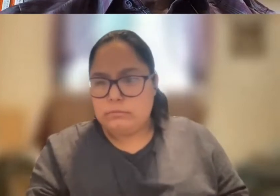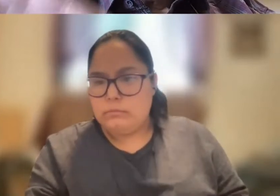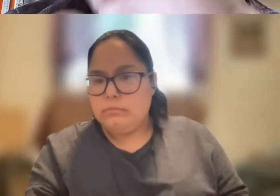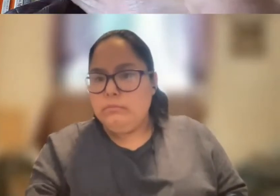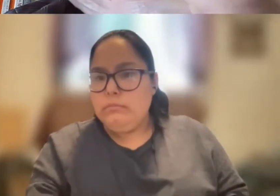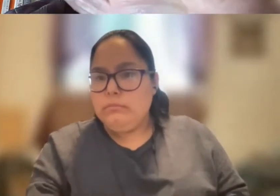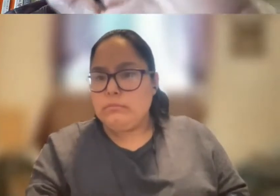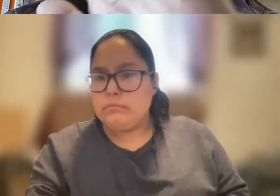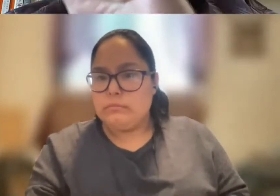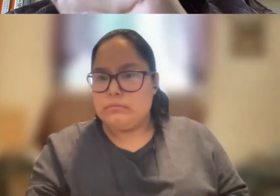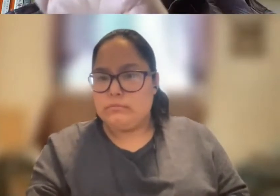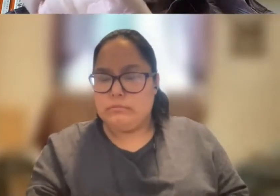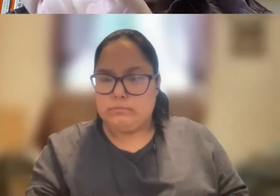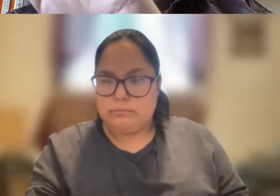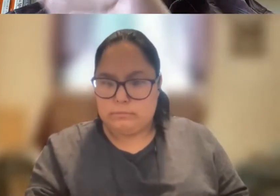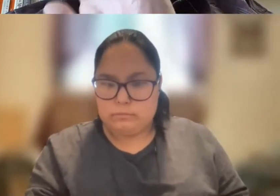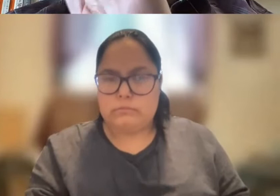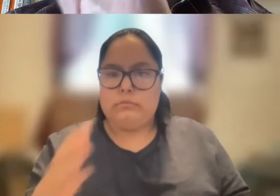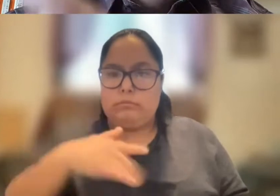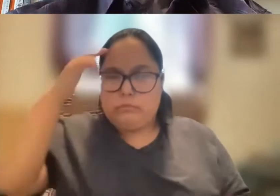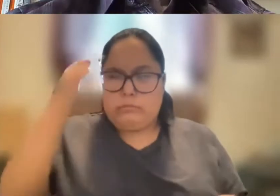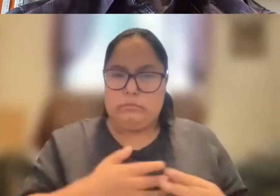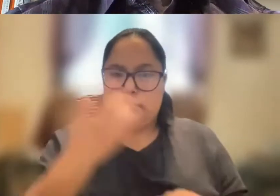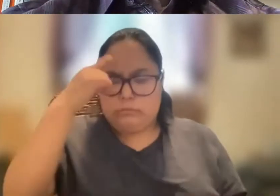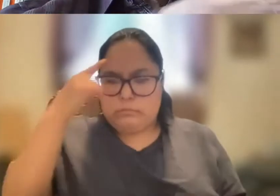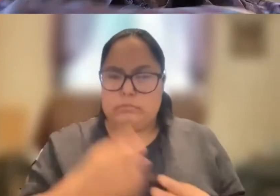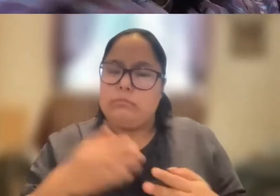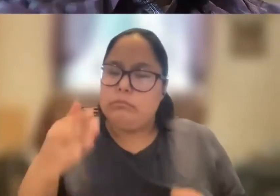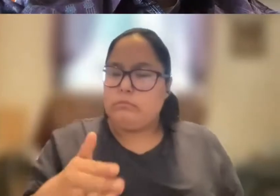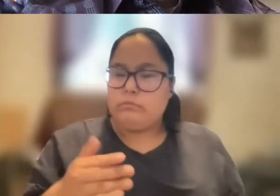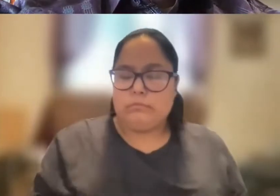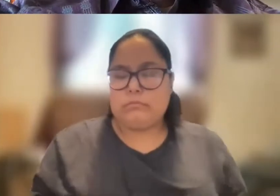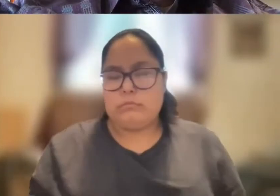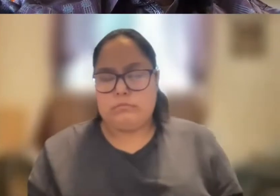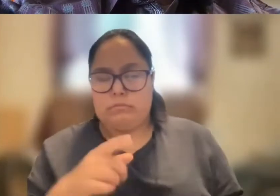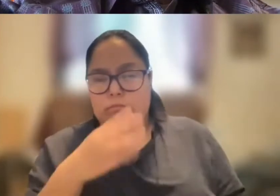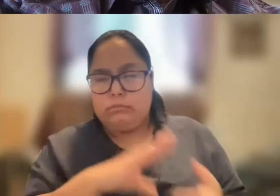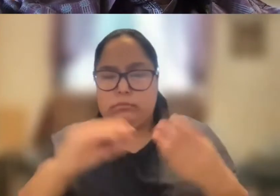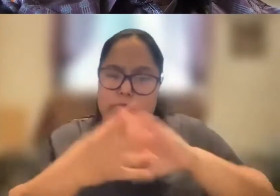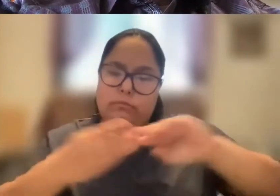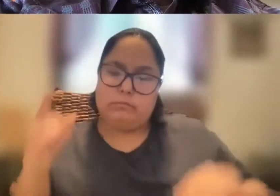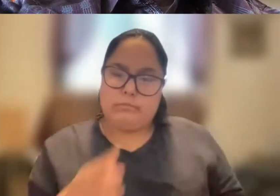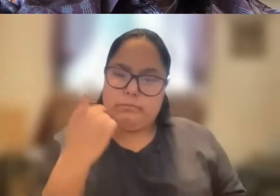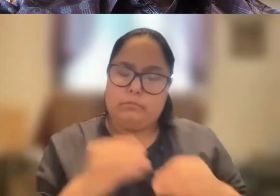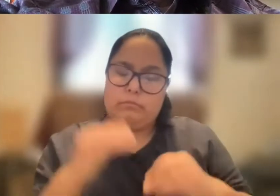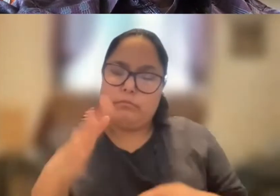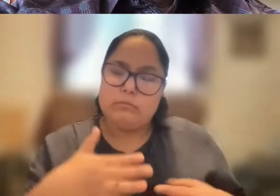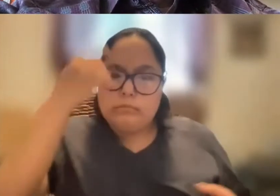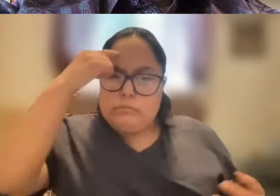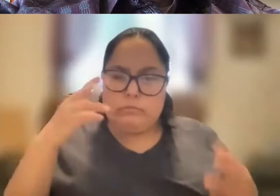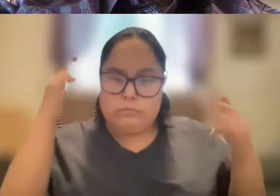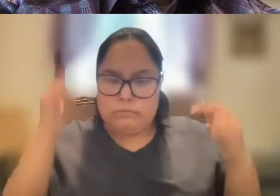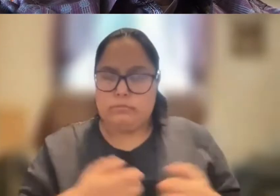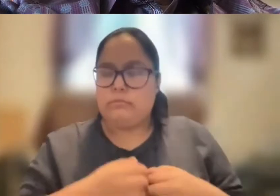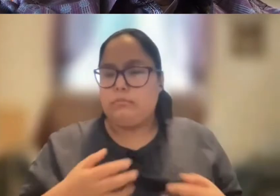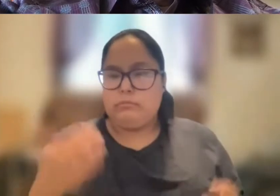I do get the fortune to tell my story more than once. And if nothing else, I hope my